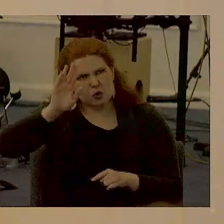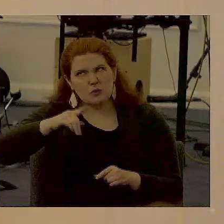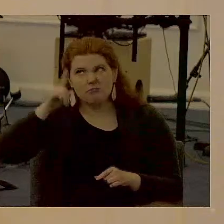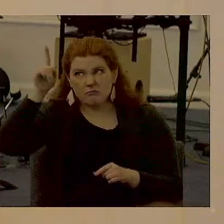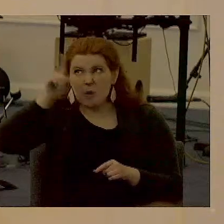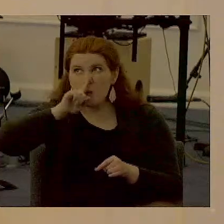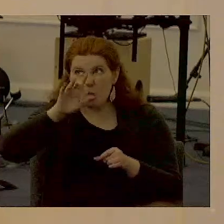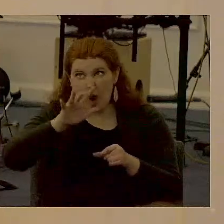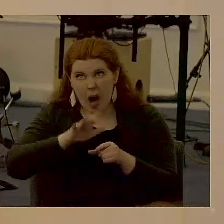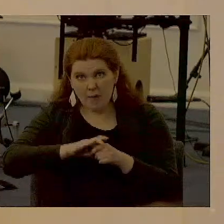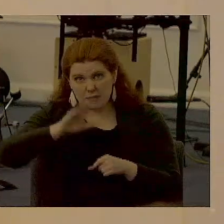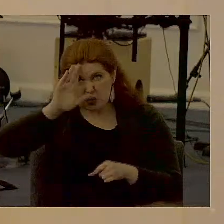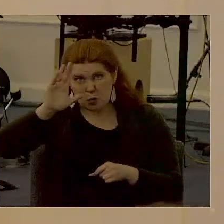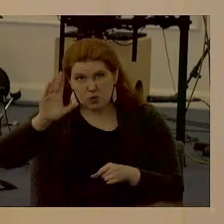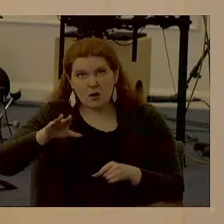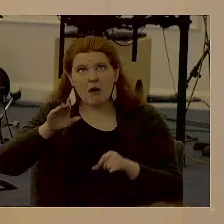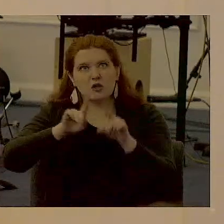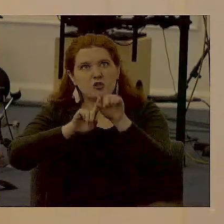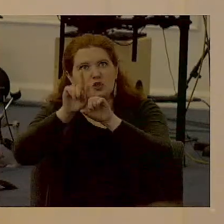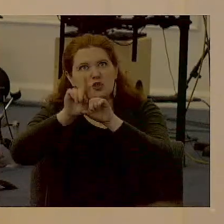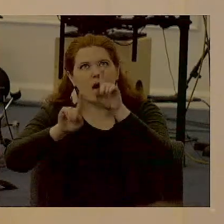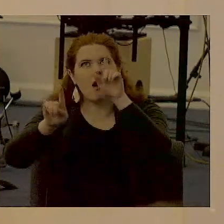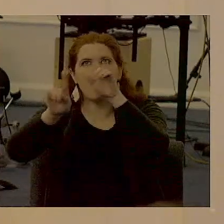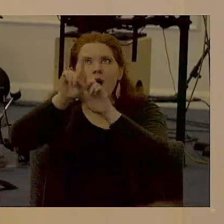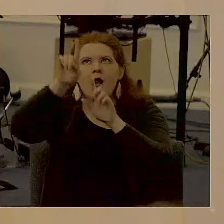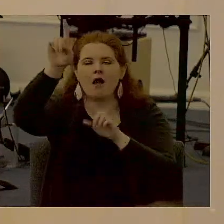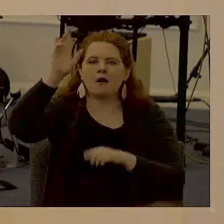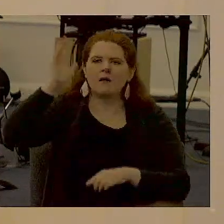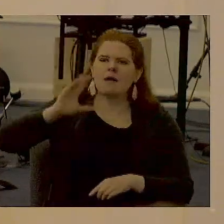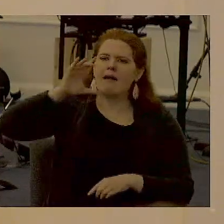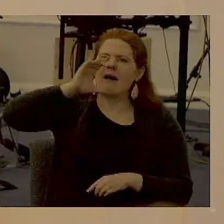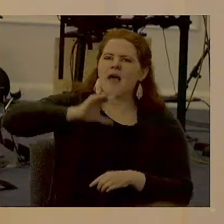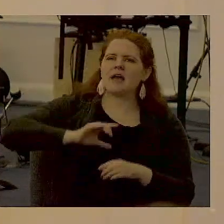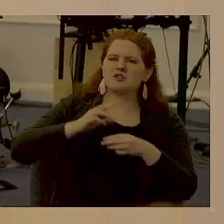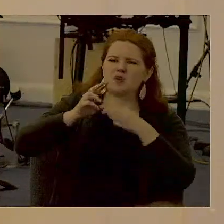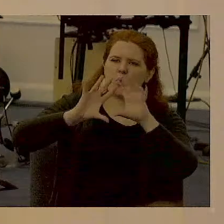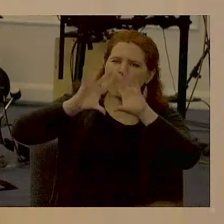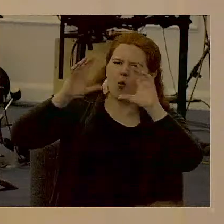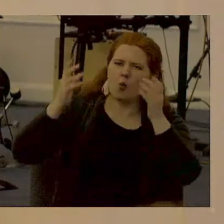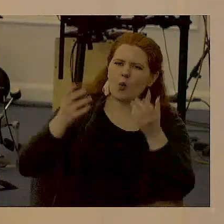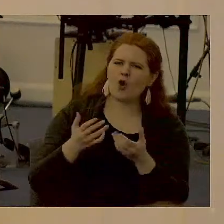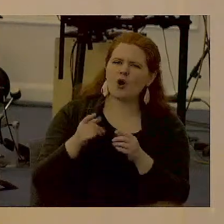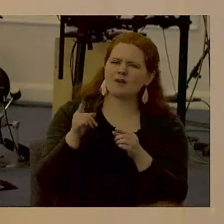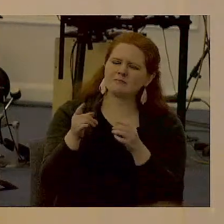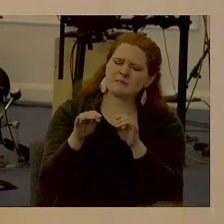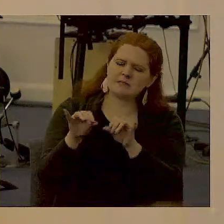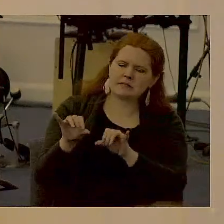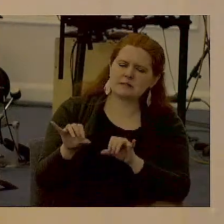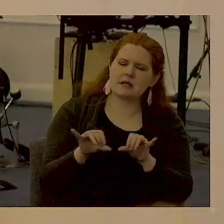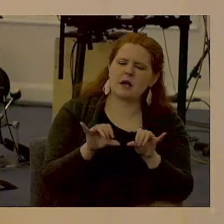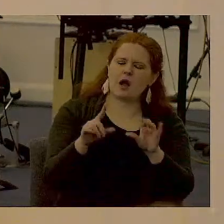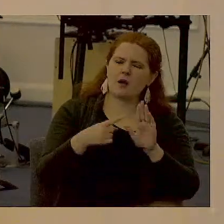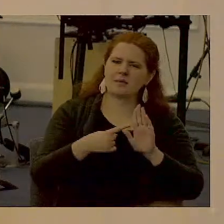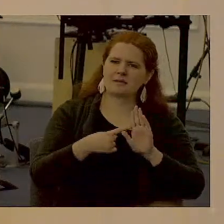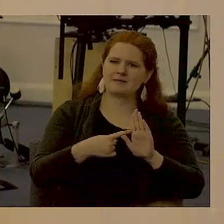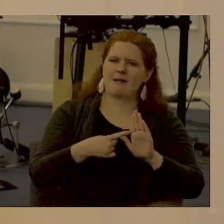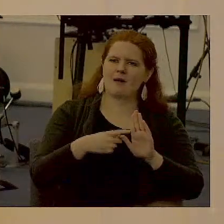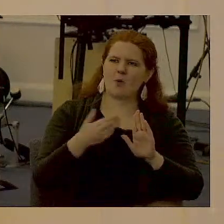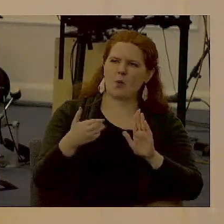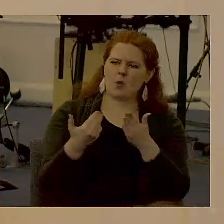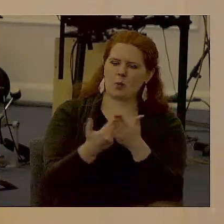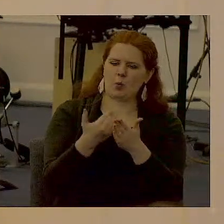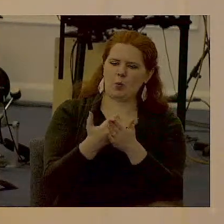promise. And they say, and we saw a star arose, which in the ancient world was actually a fairly common sign of a